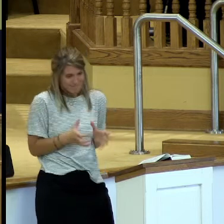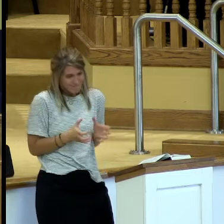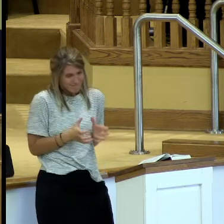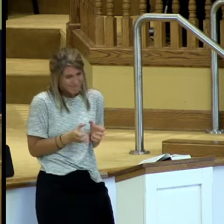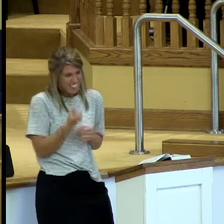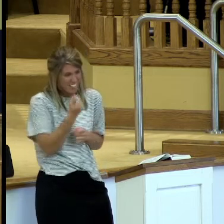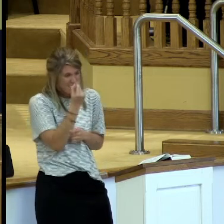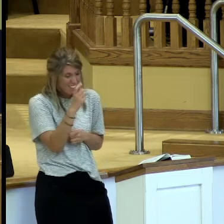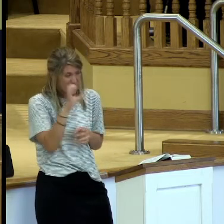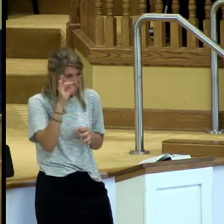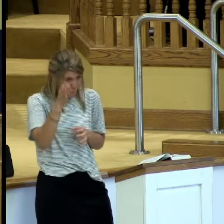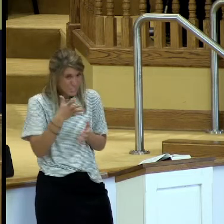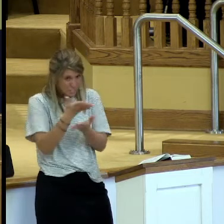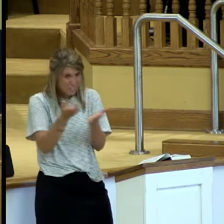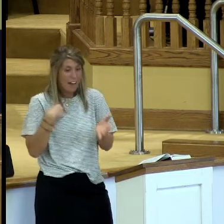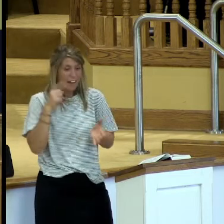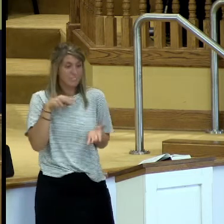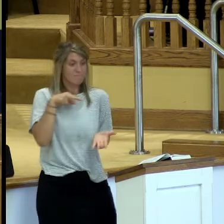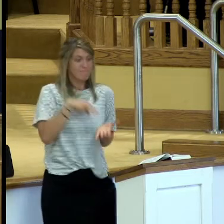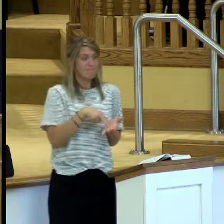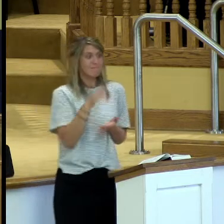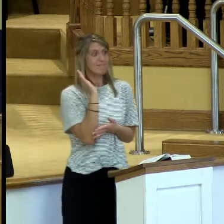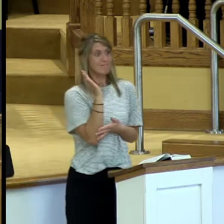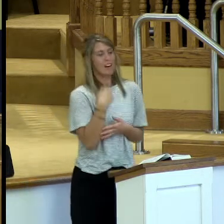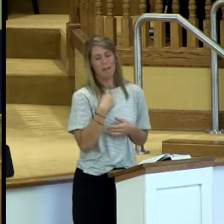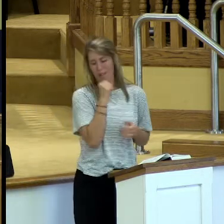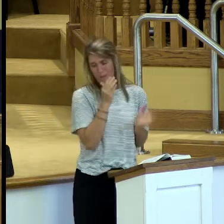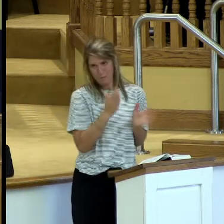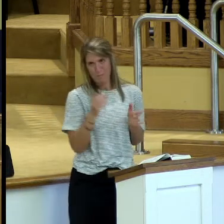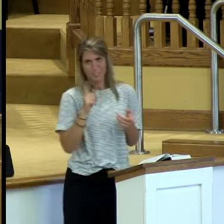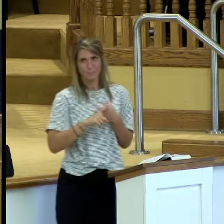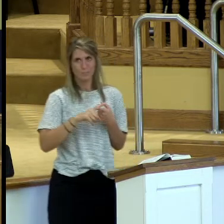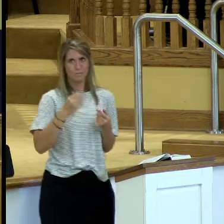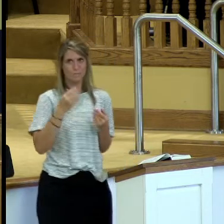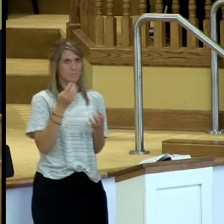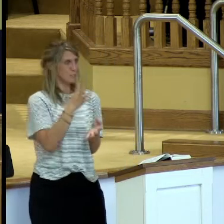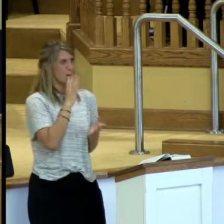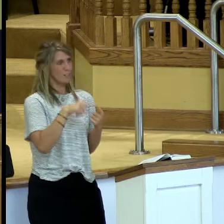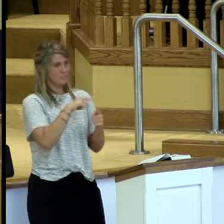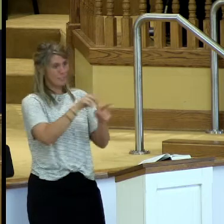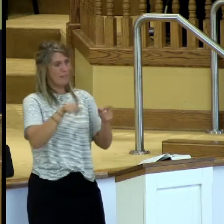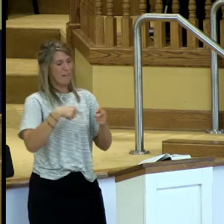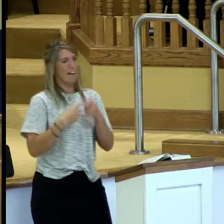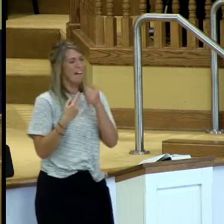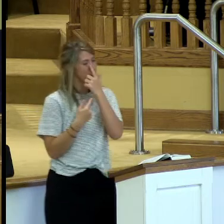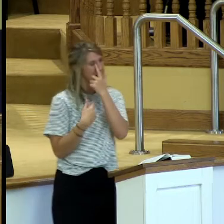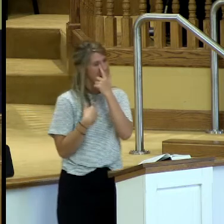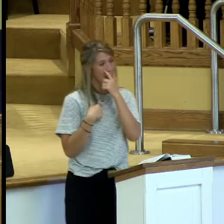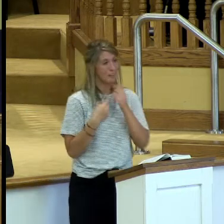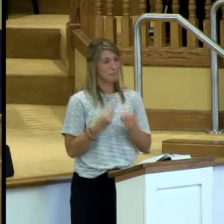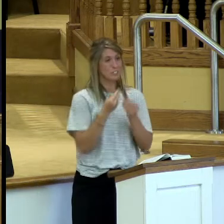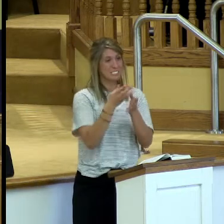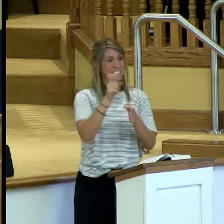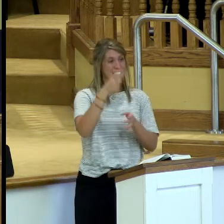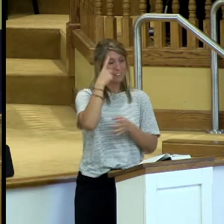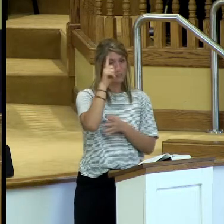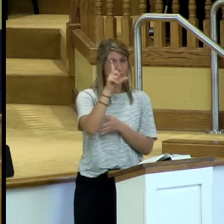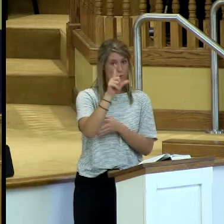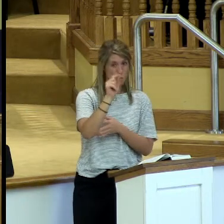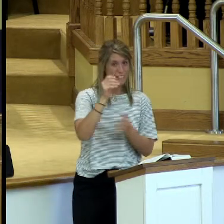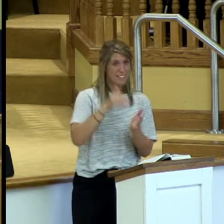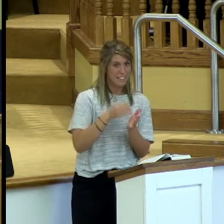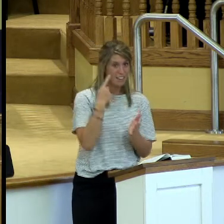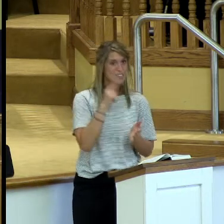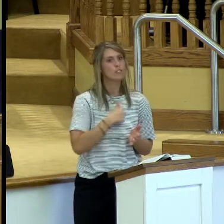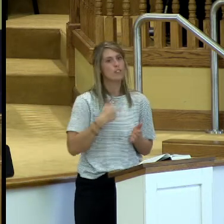Yeah, about 1,100 preachers in there that I have to present in front of that I'm not prepared to present in front of. I presented the need for $20,000